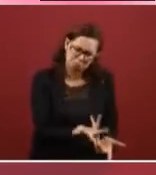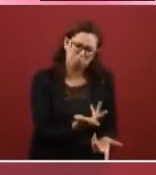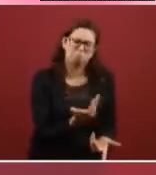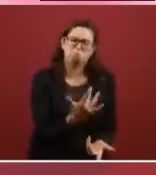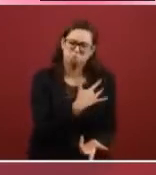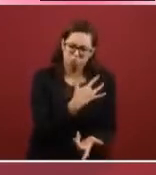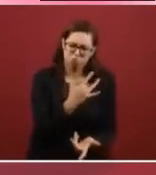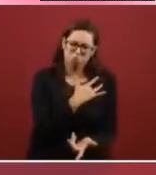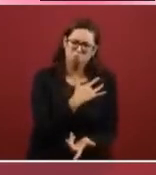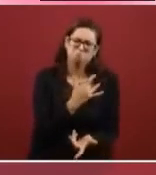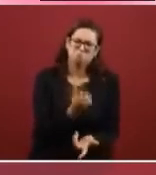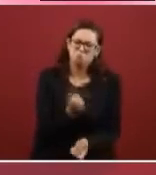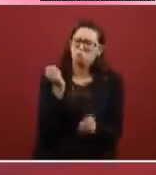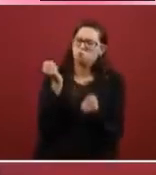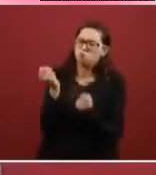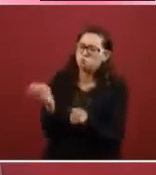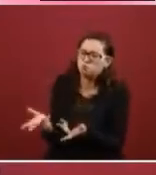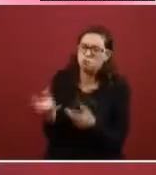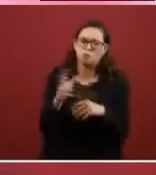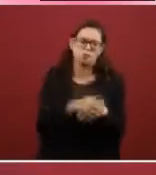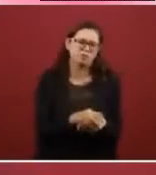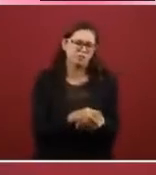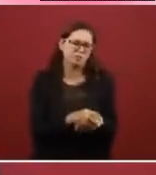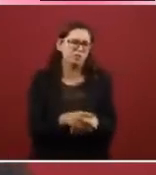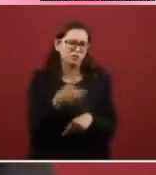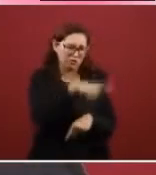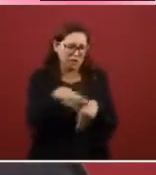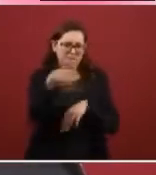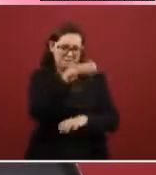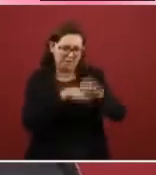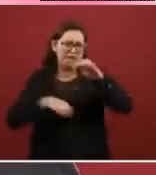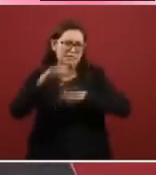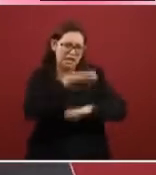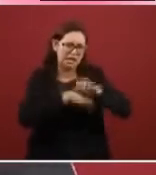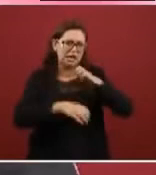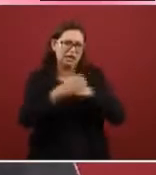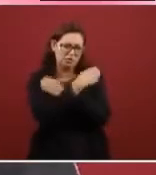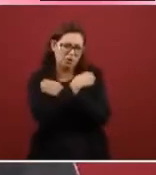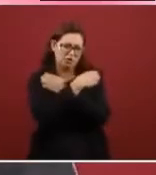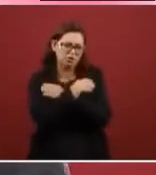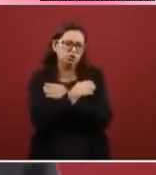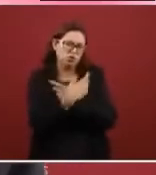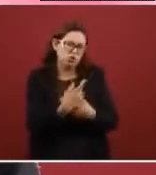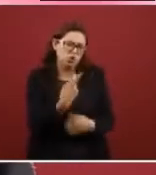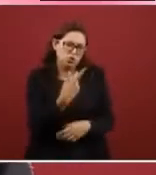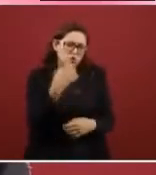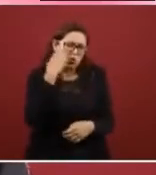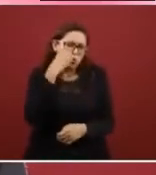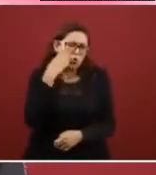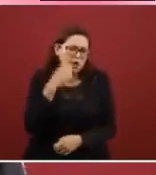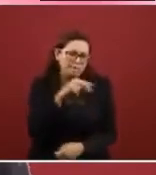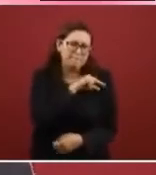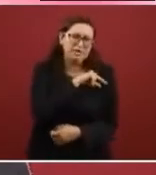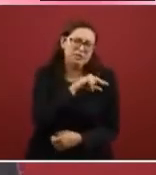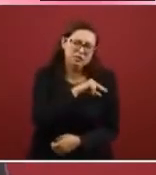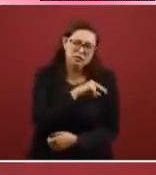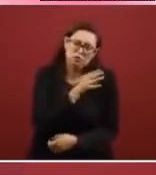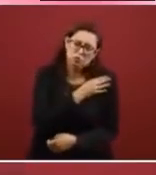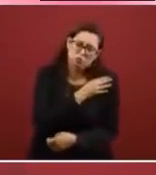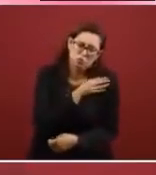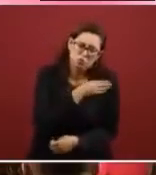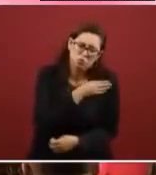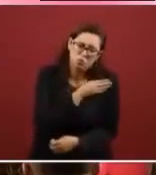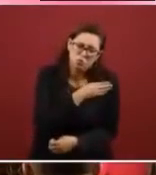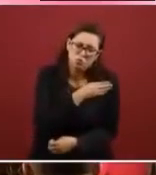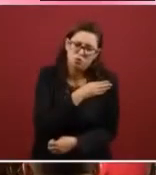Los empresarios de la educación. That the the owners of the companies